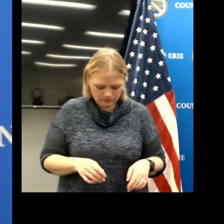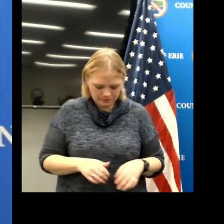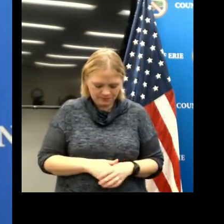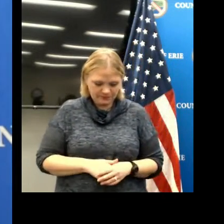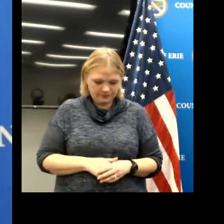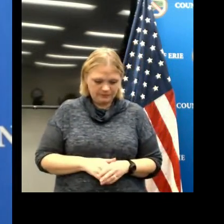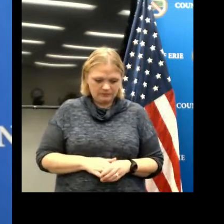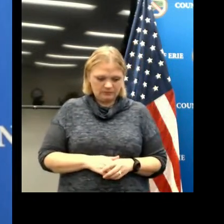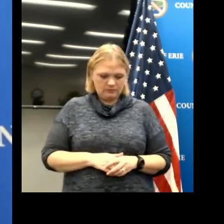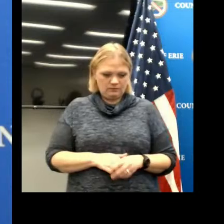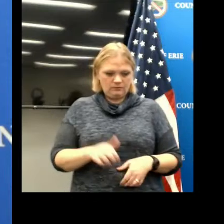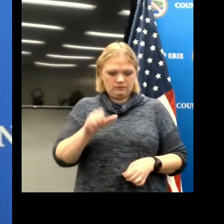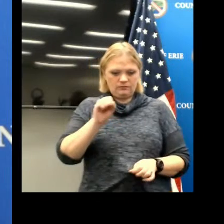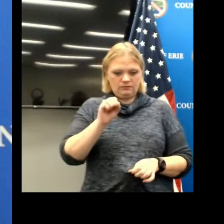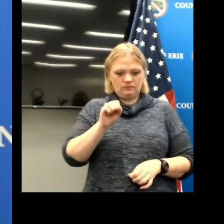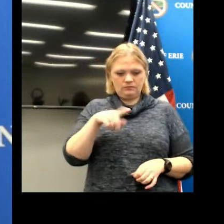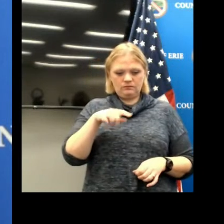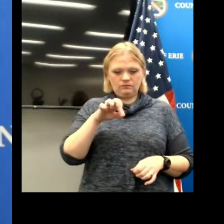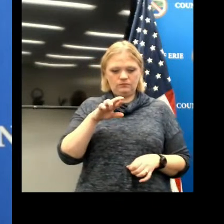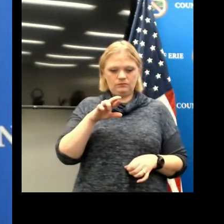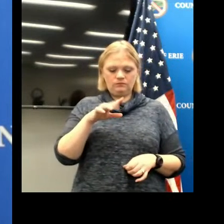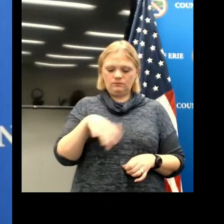Aaron Ty, Spectrum.